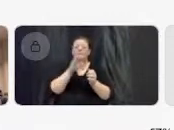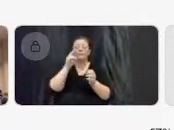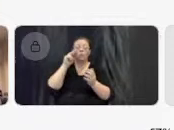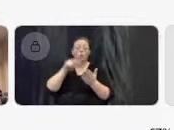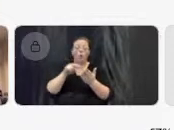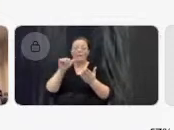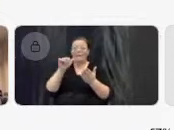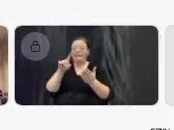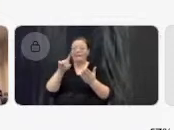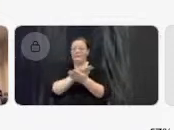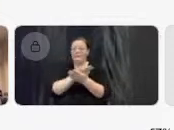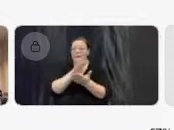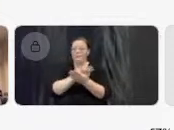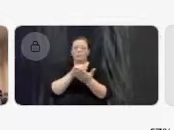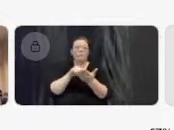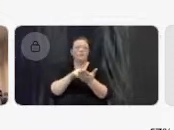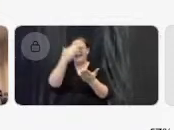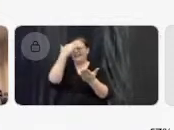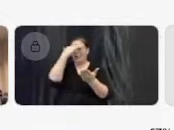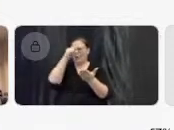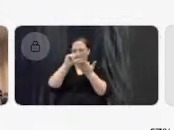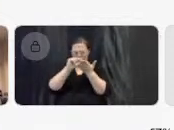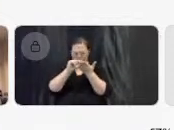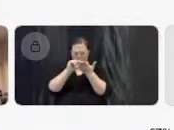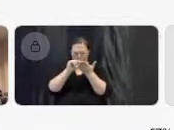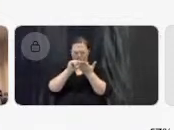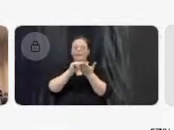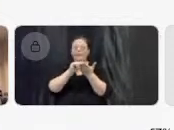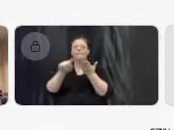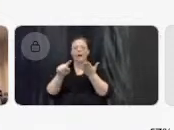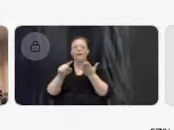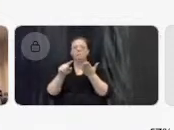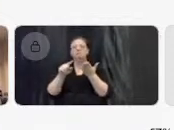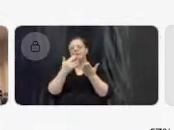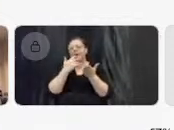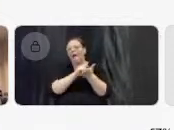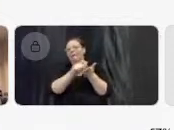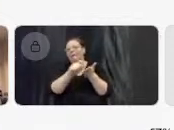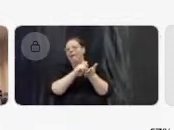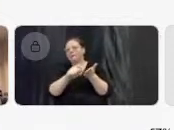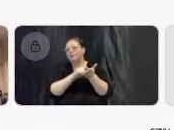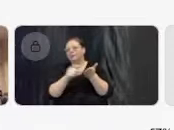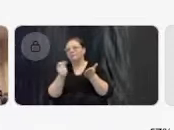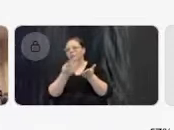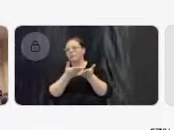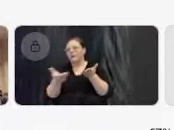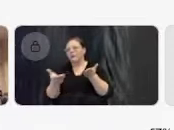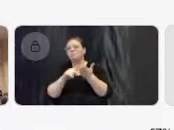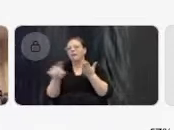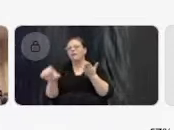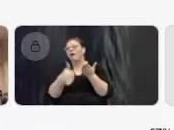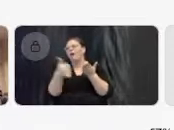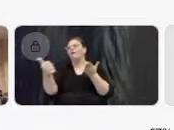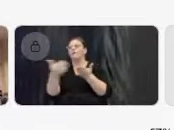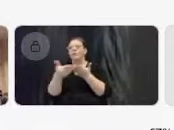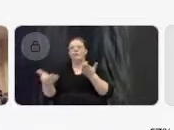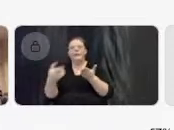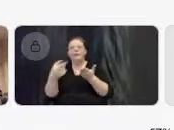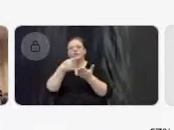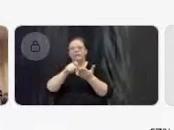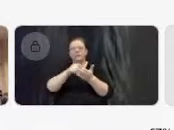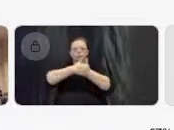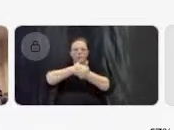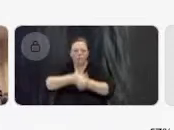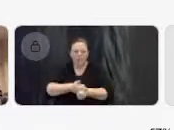ADA handout there, and I know it's in really tiny print, but I've highlighted a few things. But there's a whole bunch of other things that she would have to